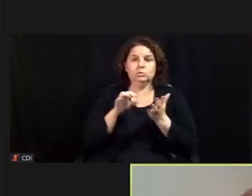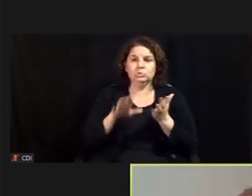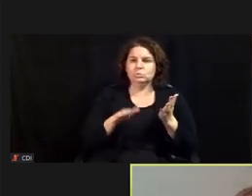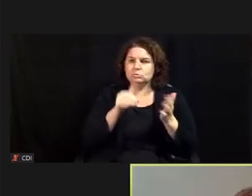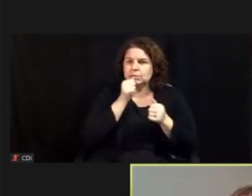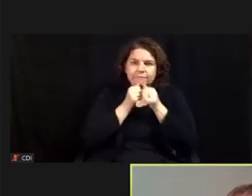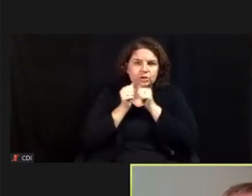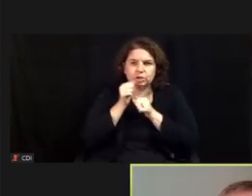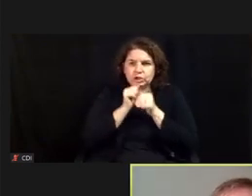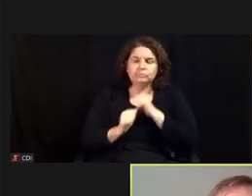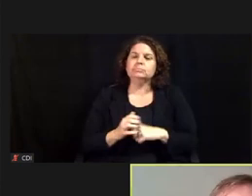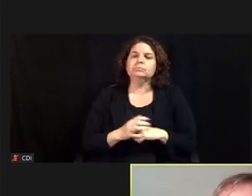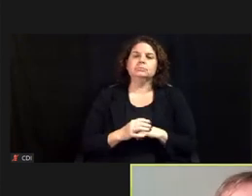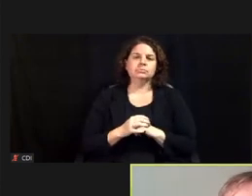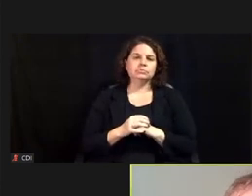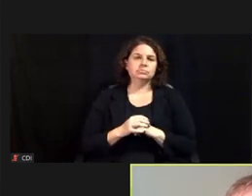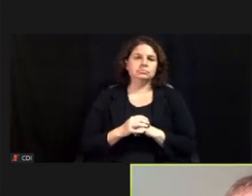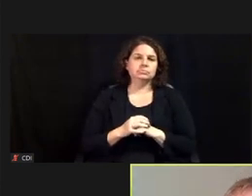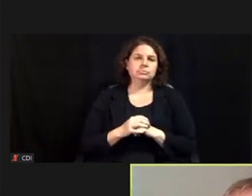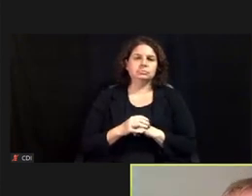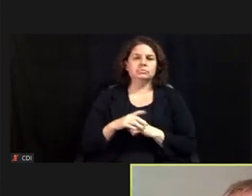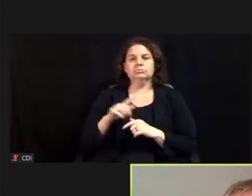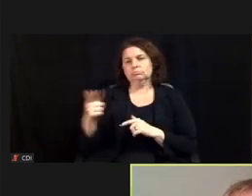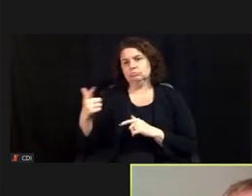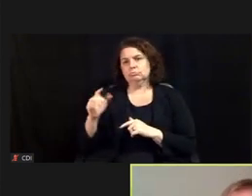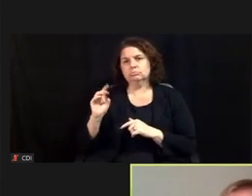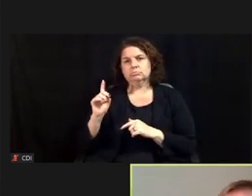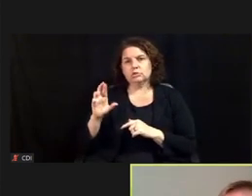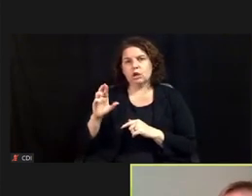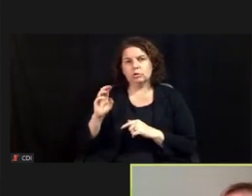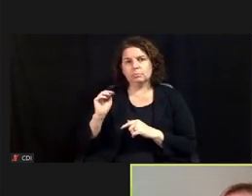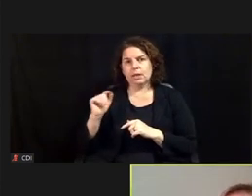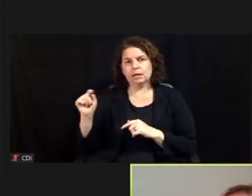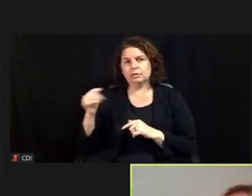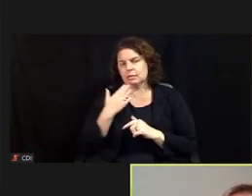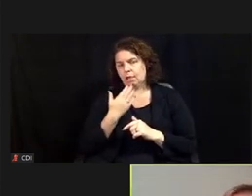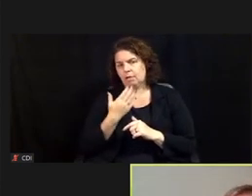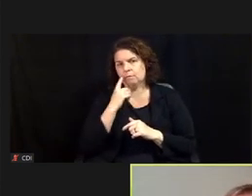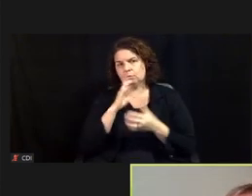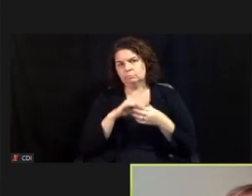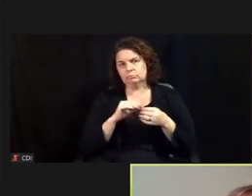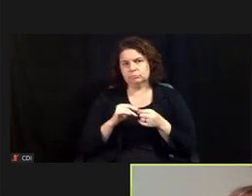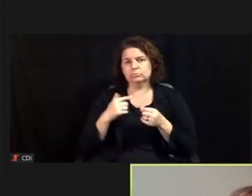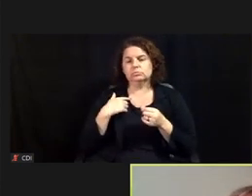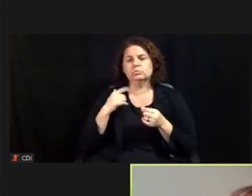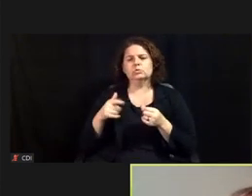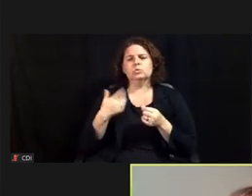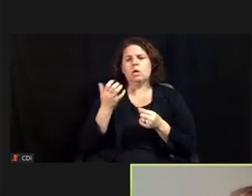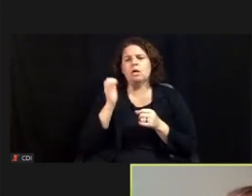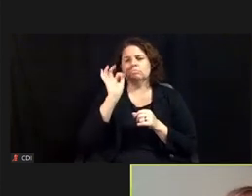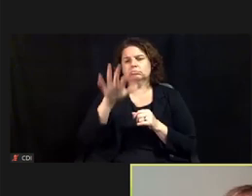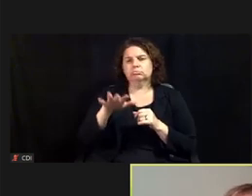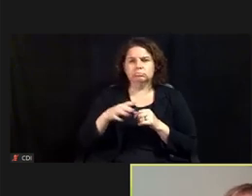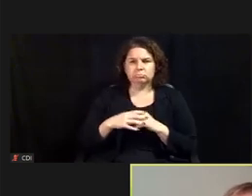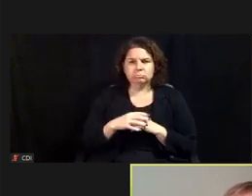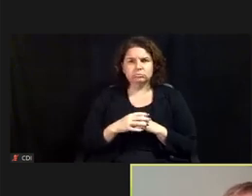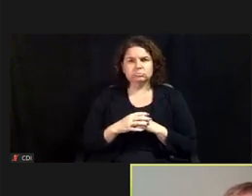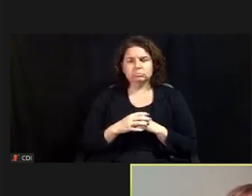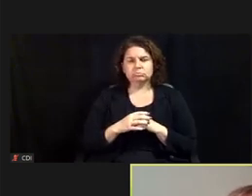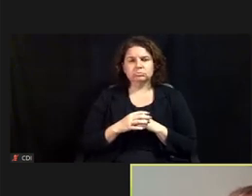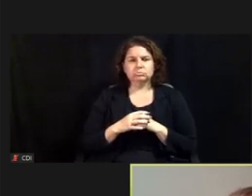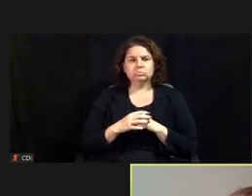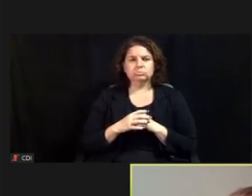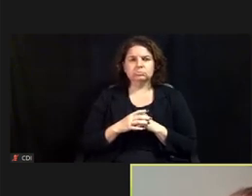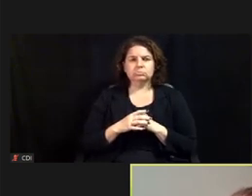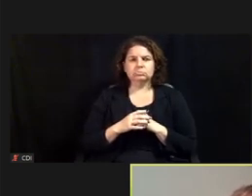Yeah, and I would just thank you for that. Just to add that, to the notion that we're really trying to organize